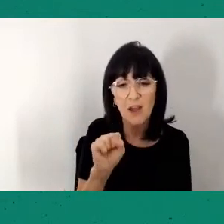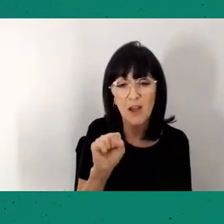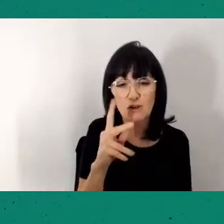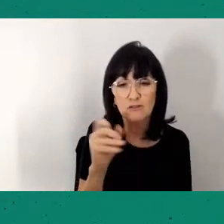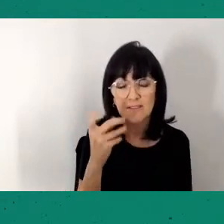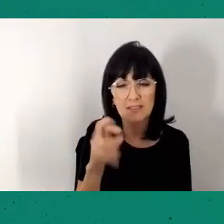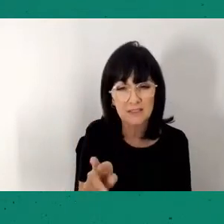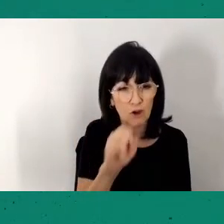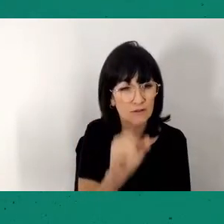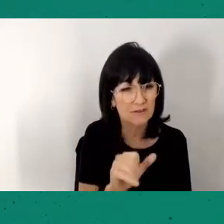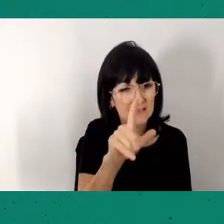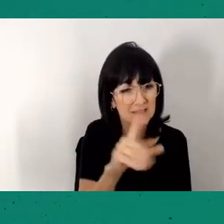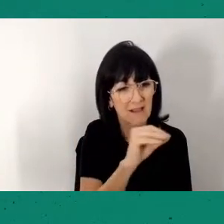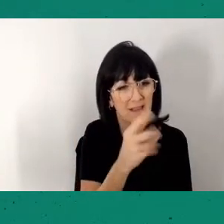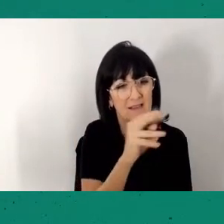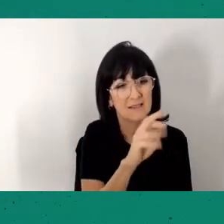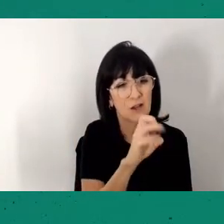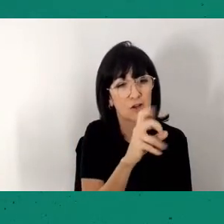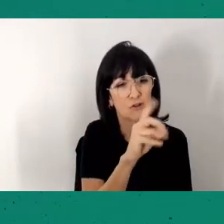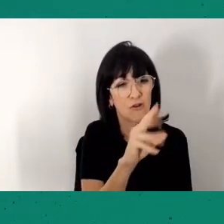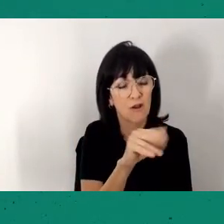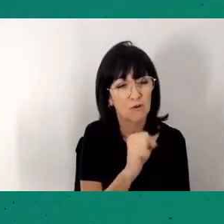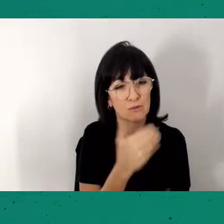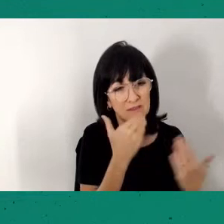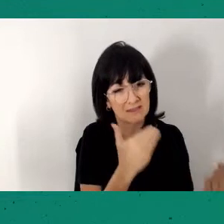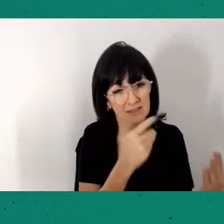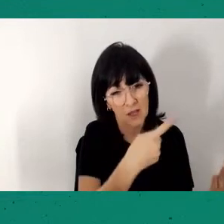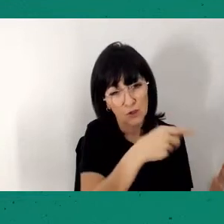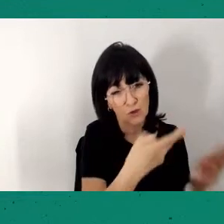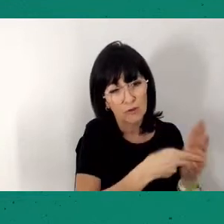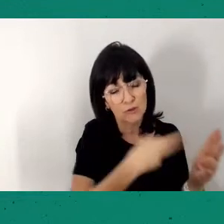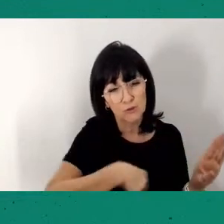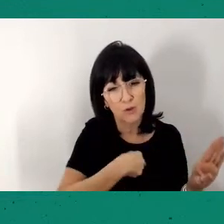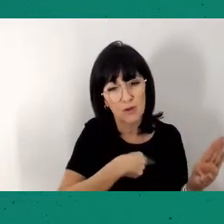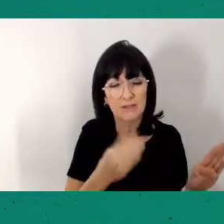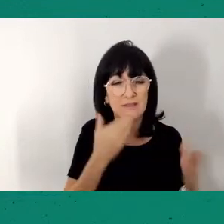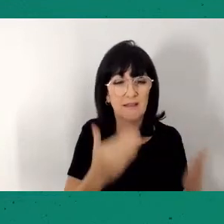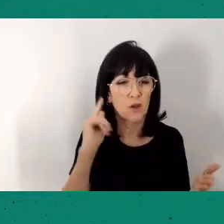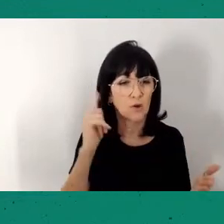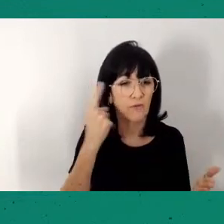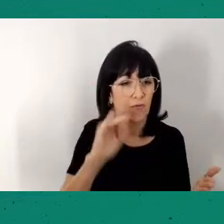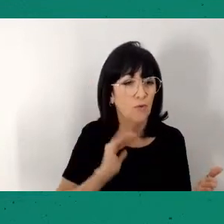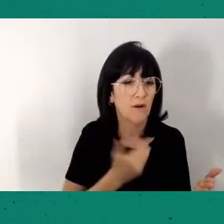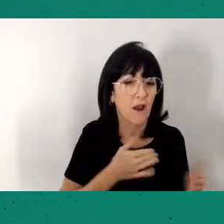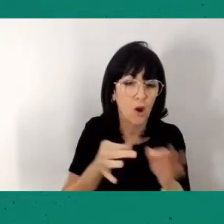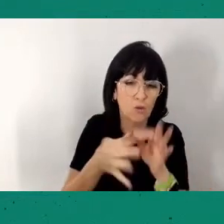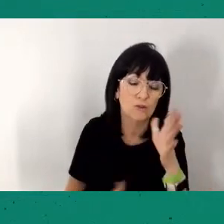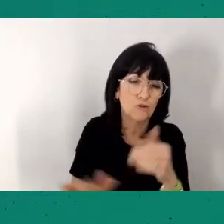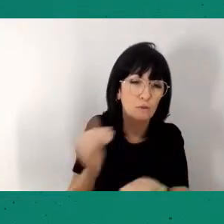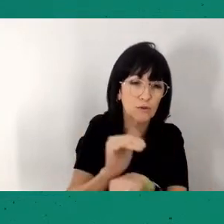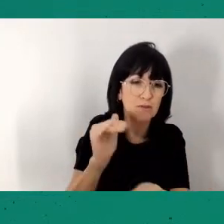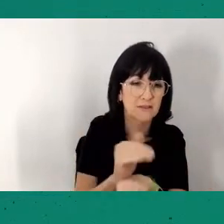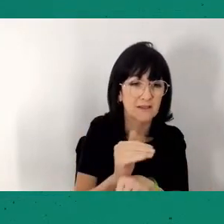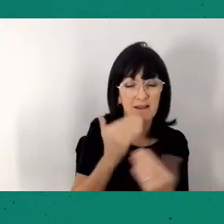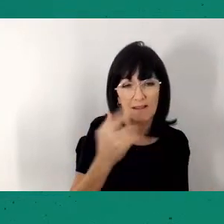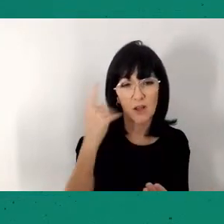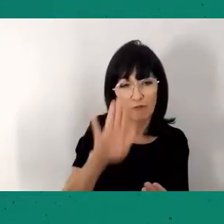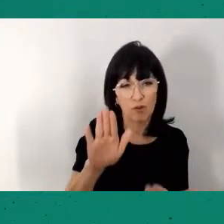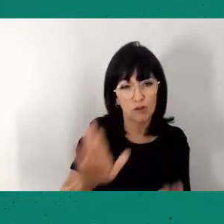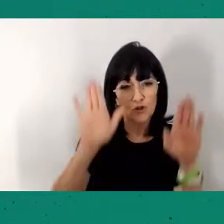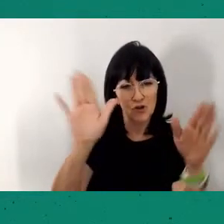Sil and Dr. Edwards, thank you for joining us as well. And of course, Pam, our sign language expert, thanks for your great